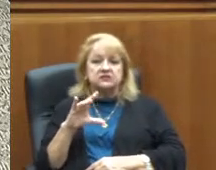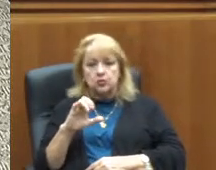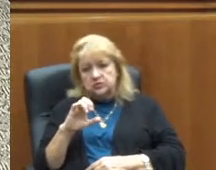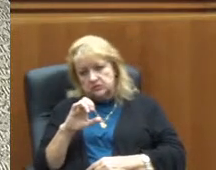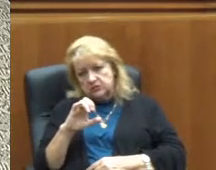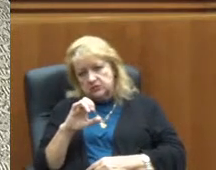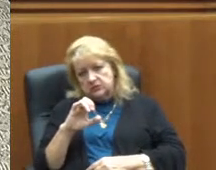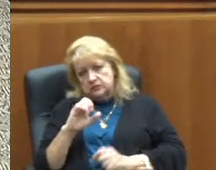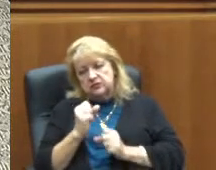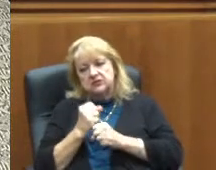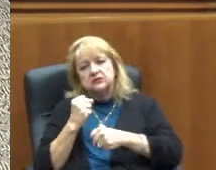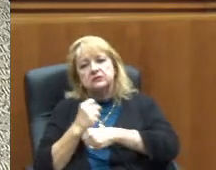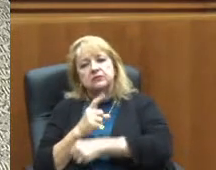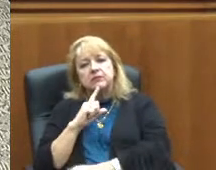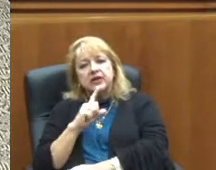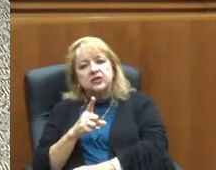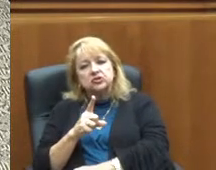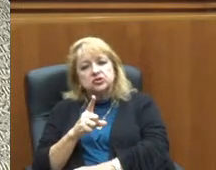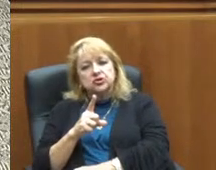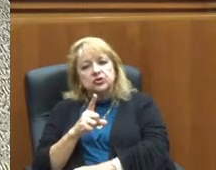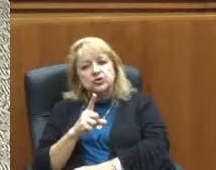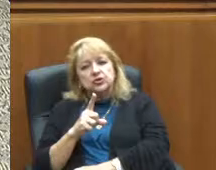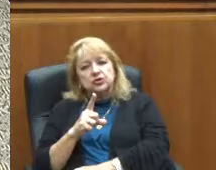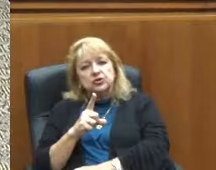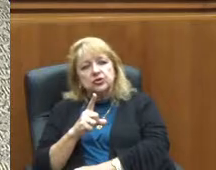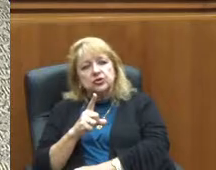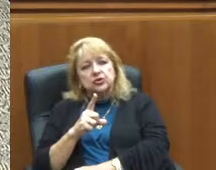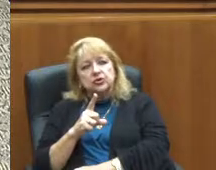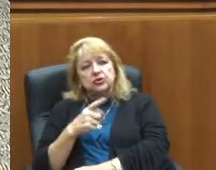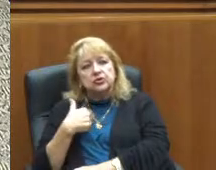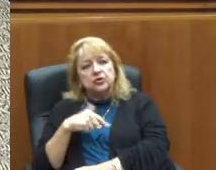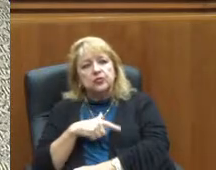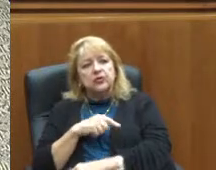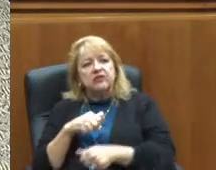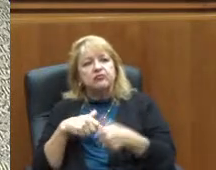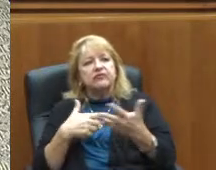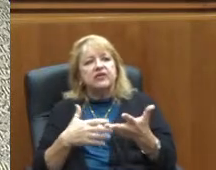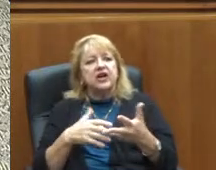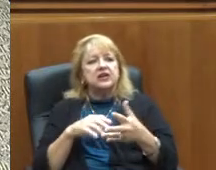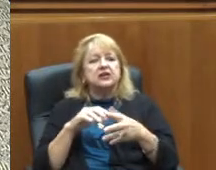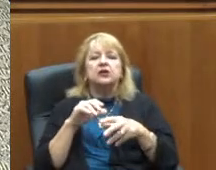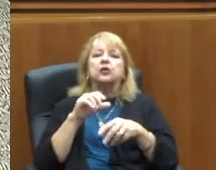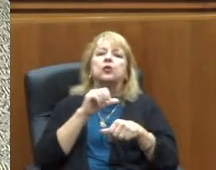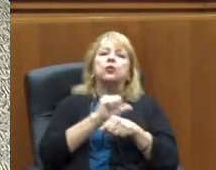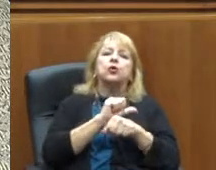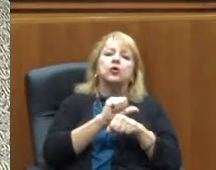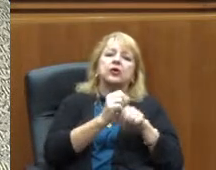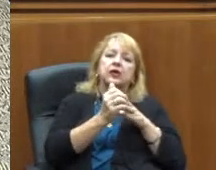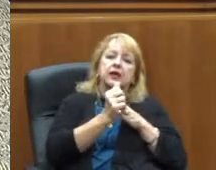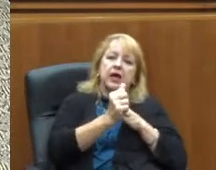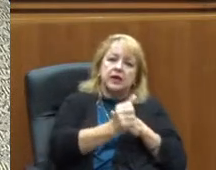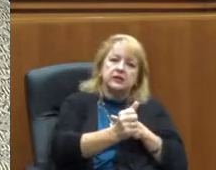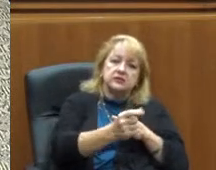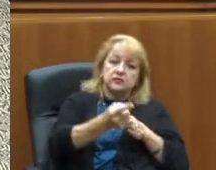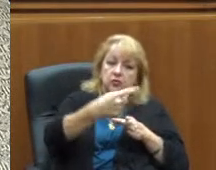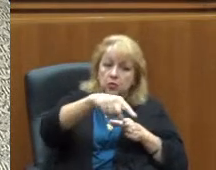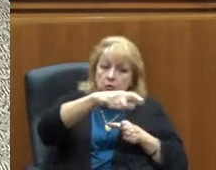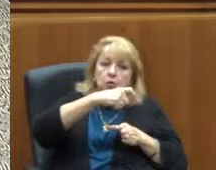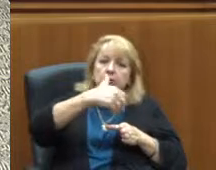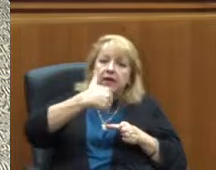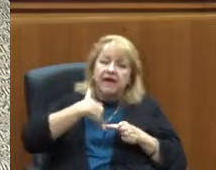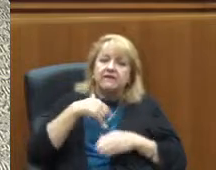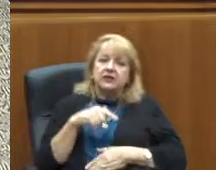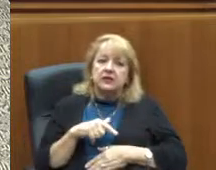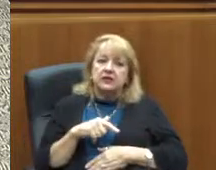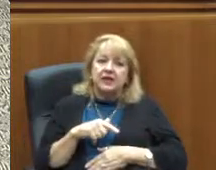to make sure that we provided work guidance for those people that we have in place,